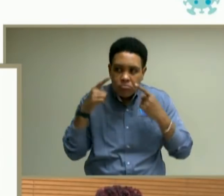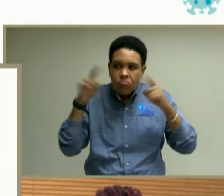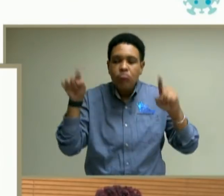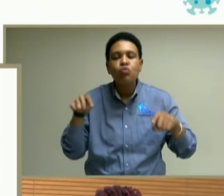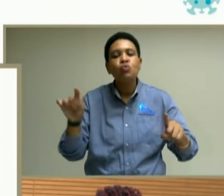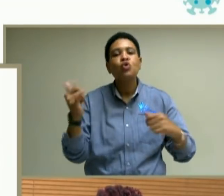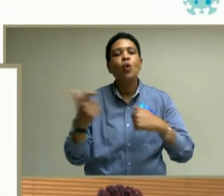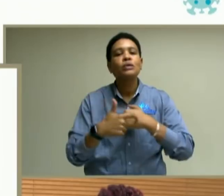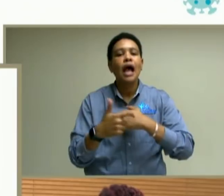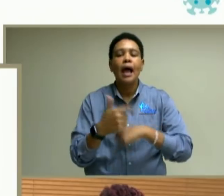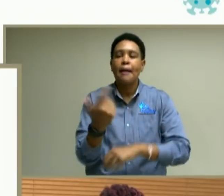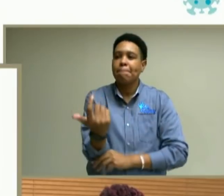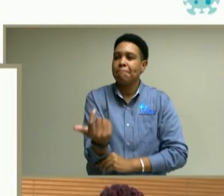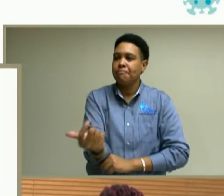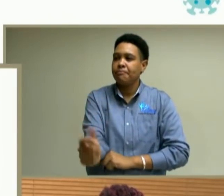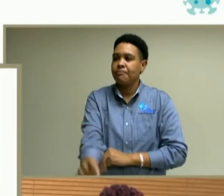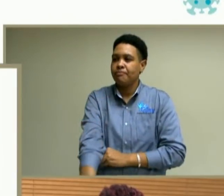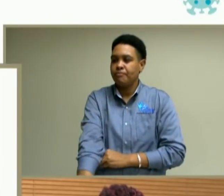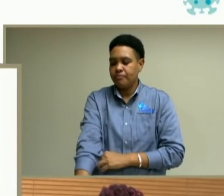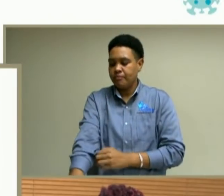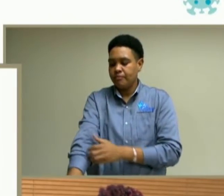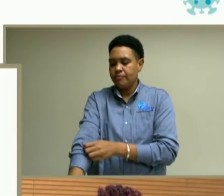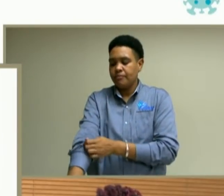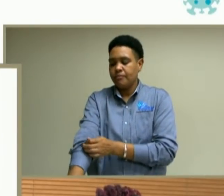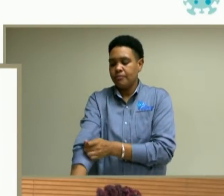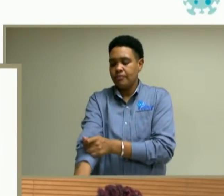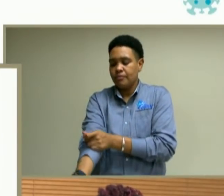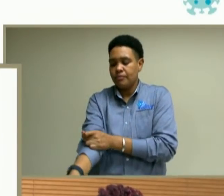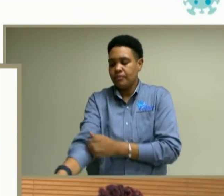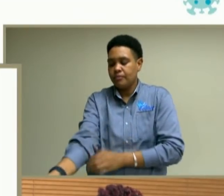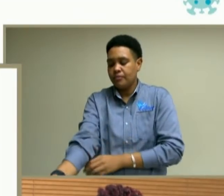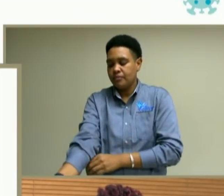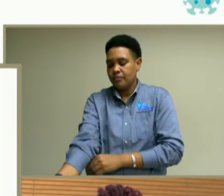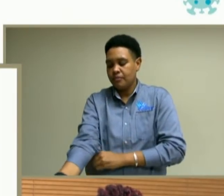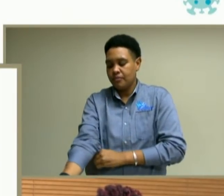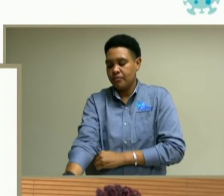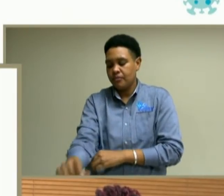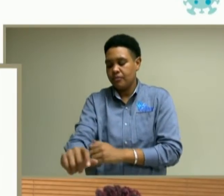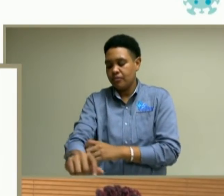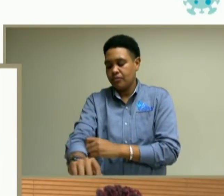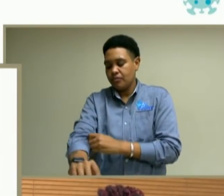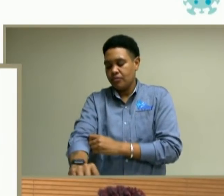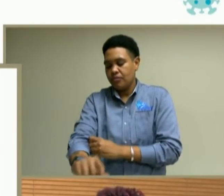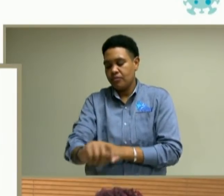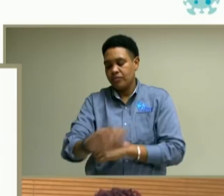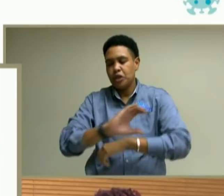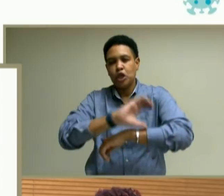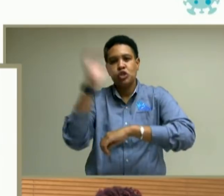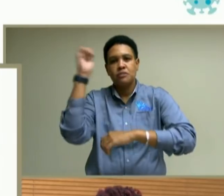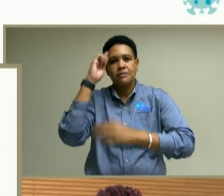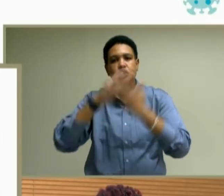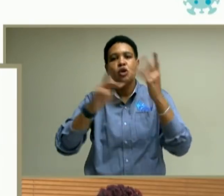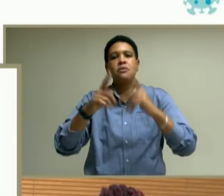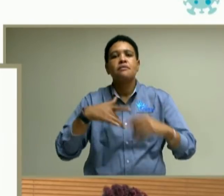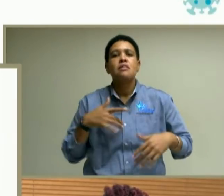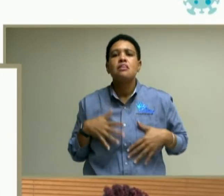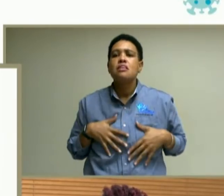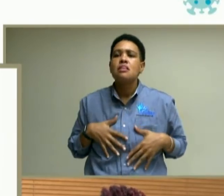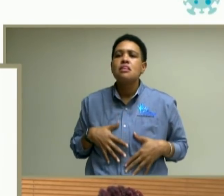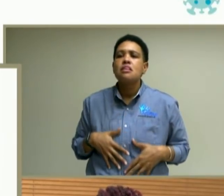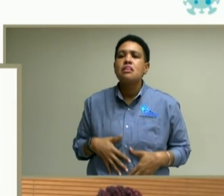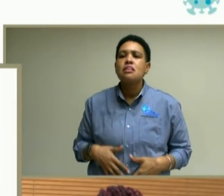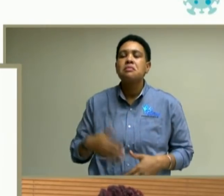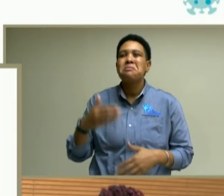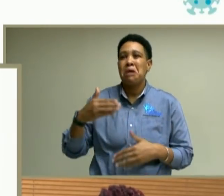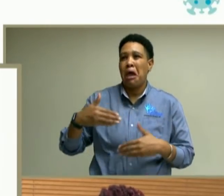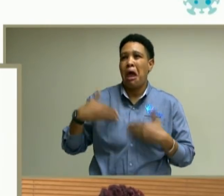this time. We also know Christmas season for some individuals can really be very depressing, have unhappy